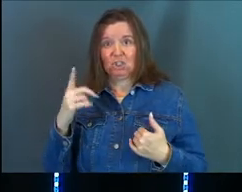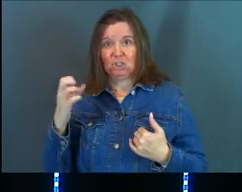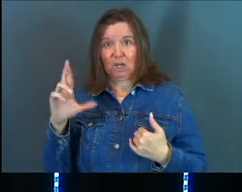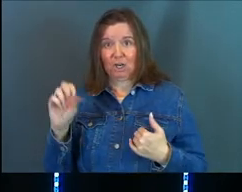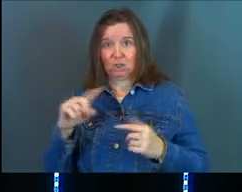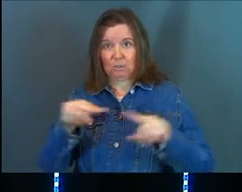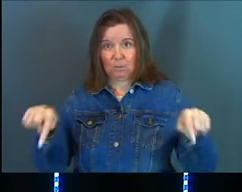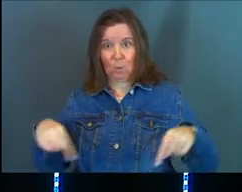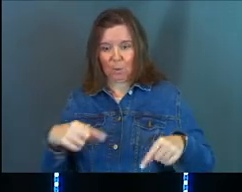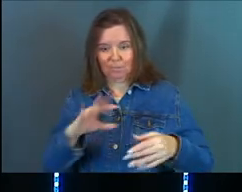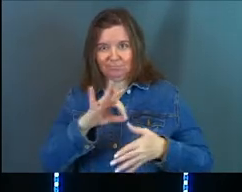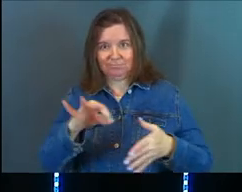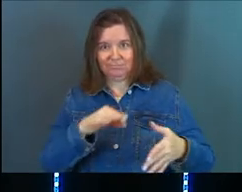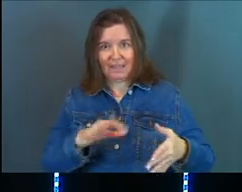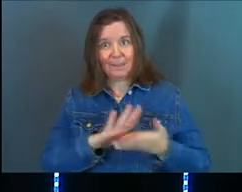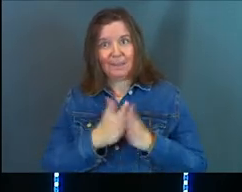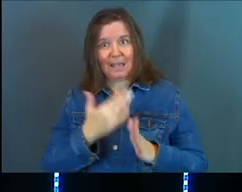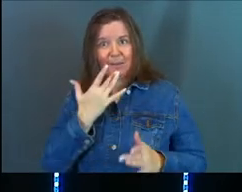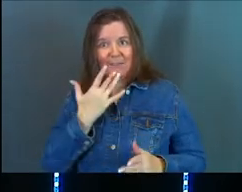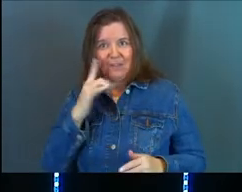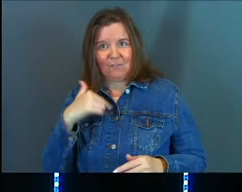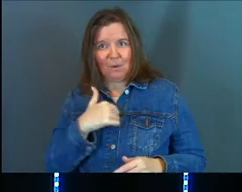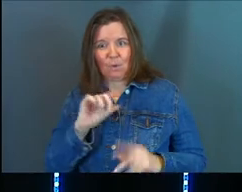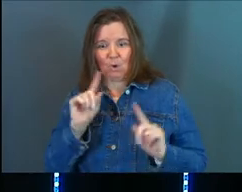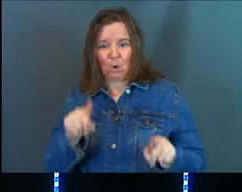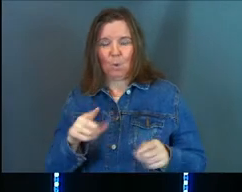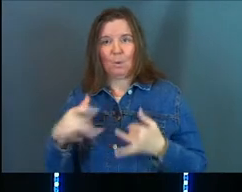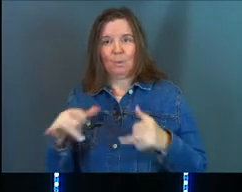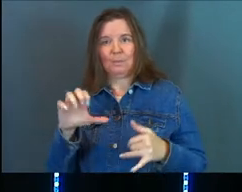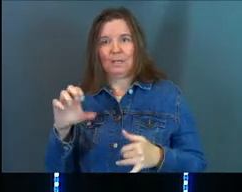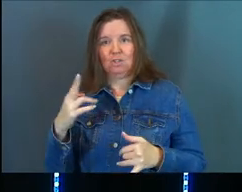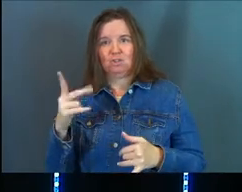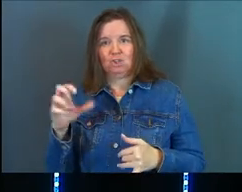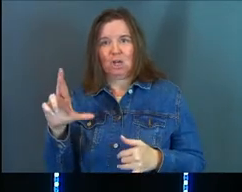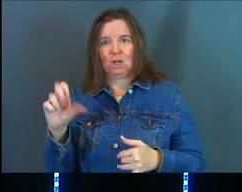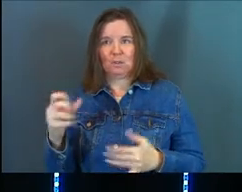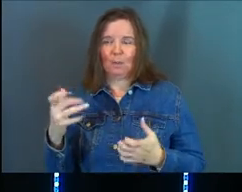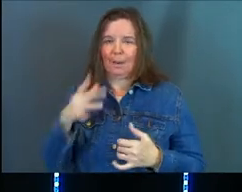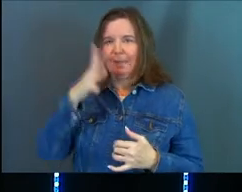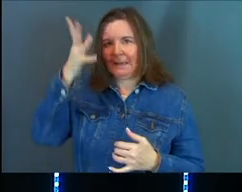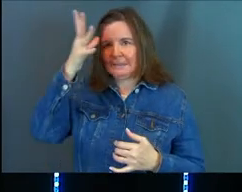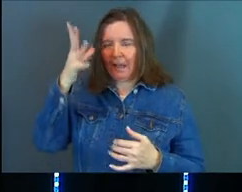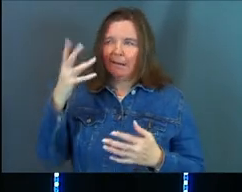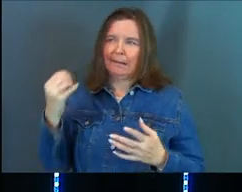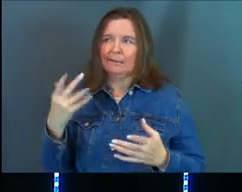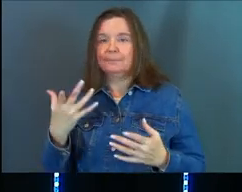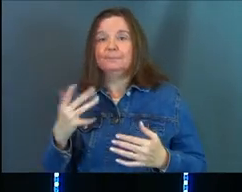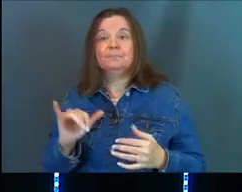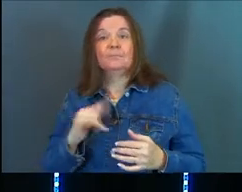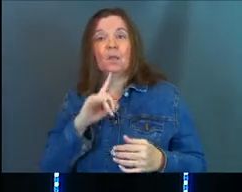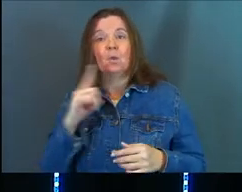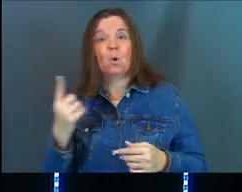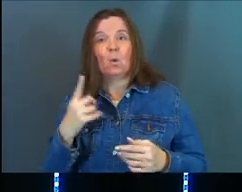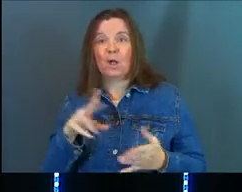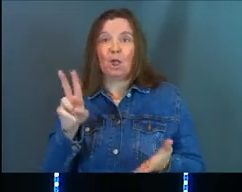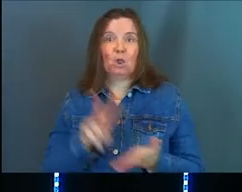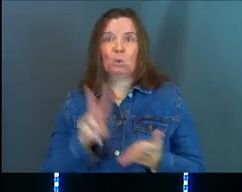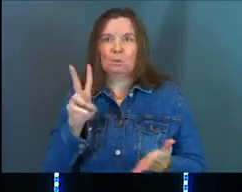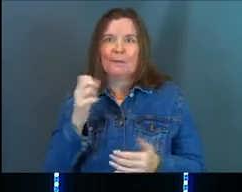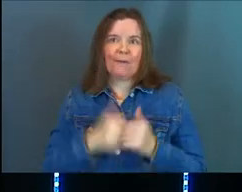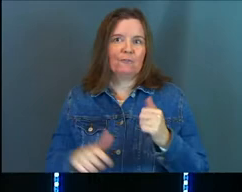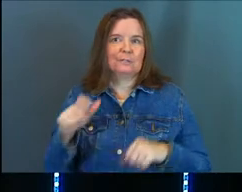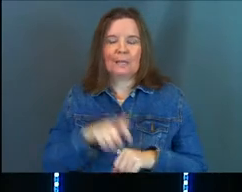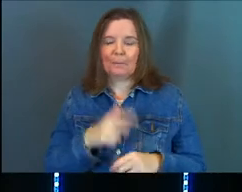there. And so that became a favorite thing for us as a family. We always go there and we'd always play and everybody want to play dad. And, you know, and it's like, and they'd always lose.